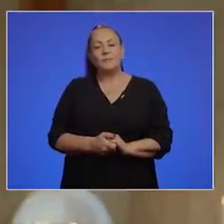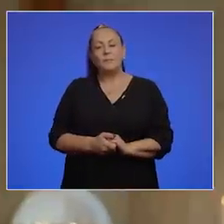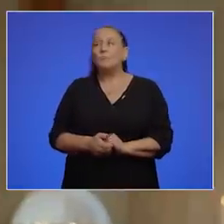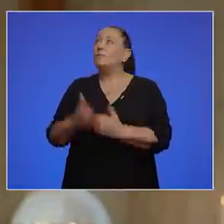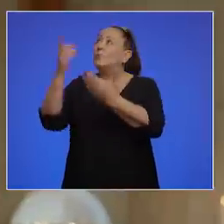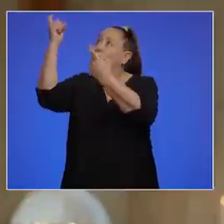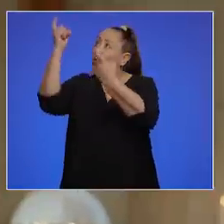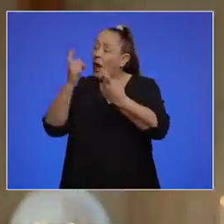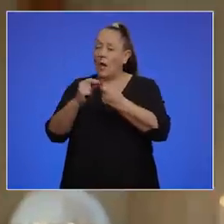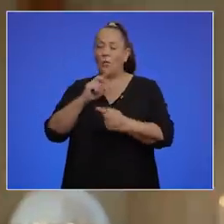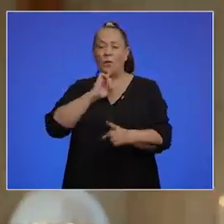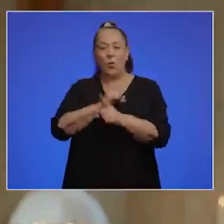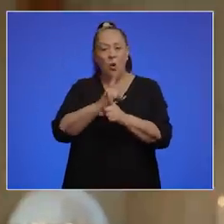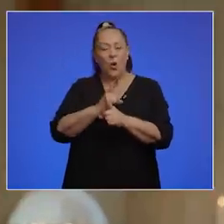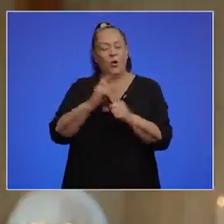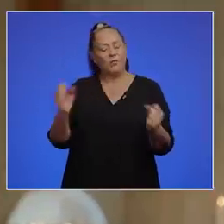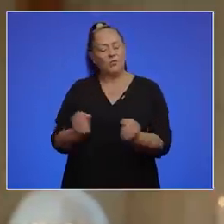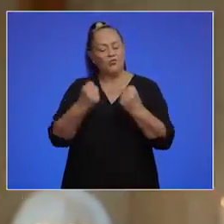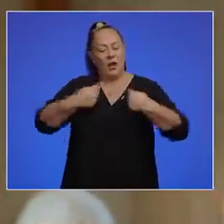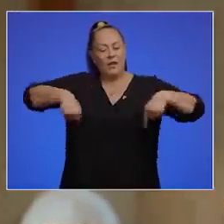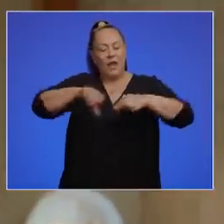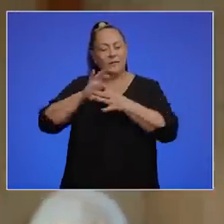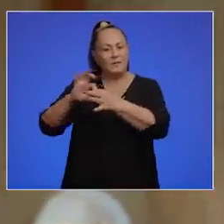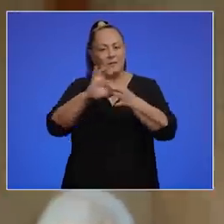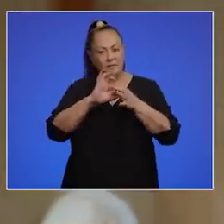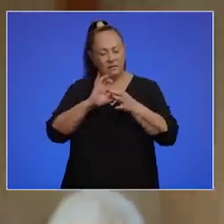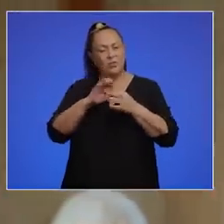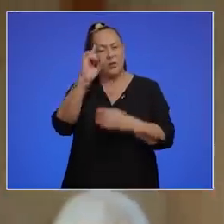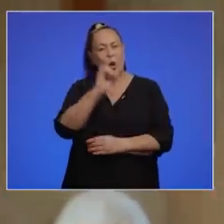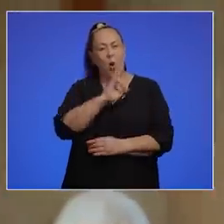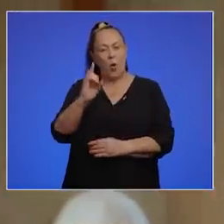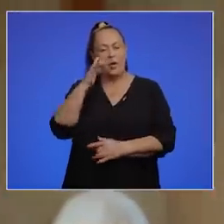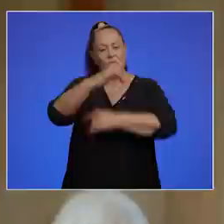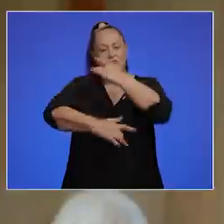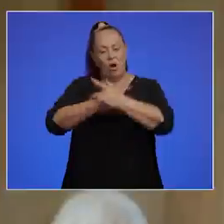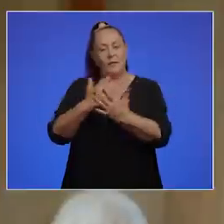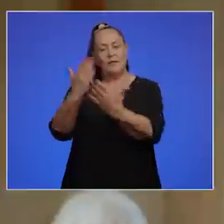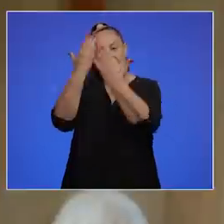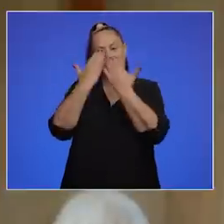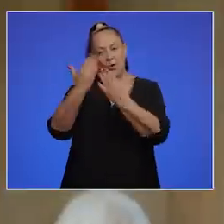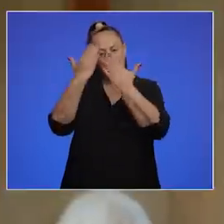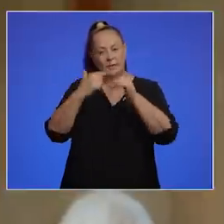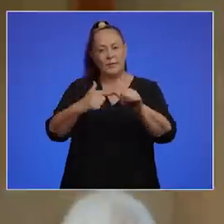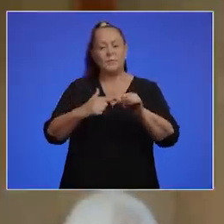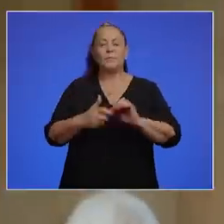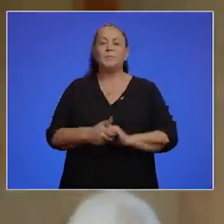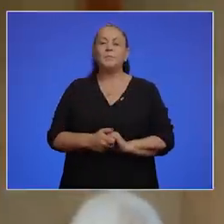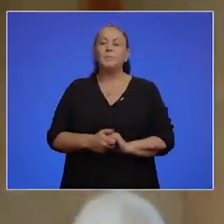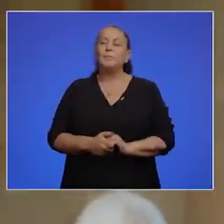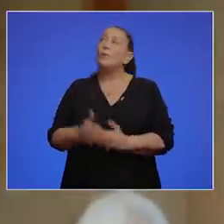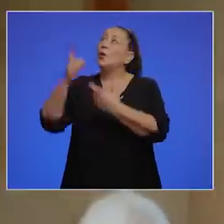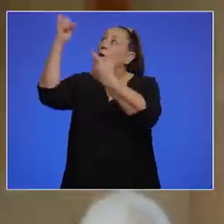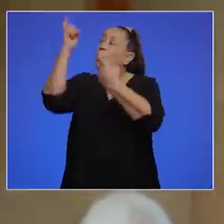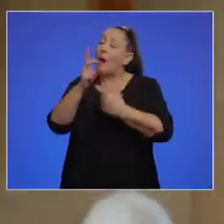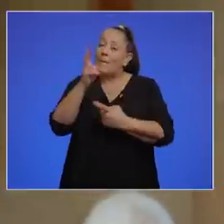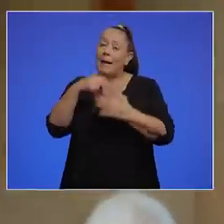come in word and sacrament to strengthen us and make us holy. Christ, have mercy. Christ, have mercy. You will come again in glory with